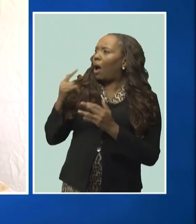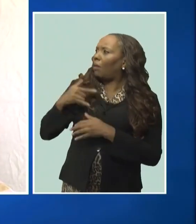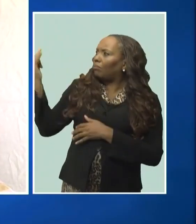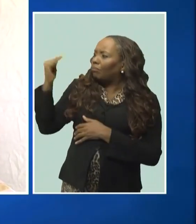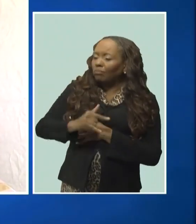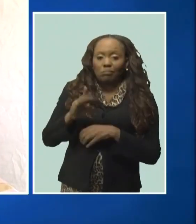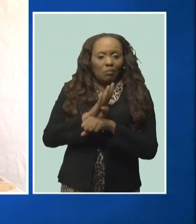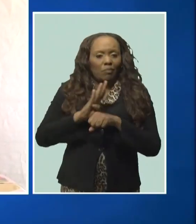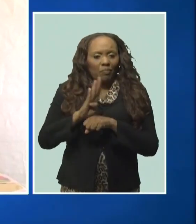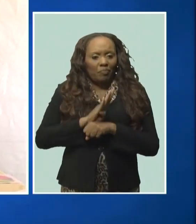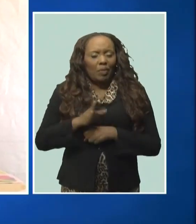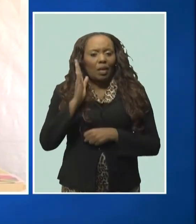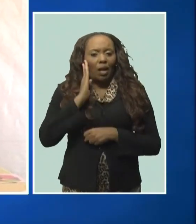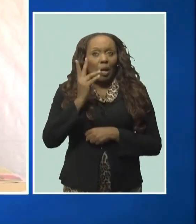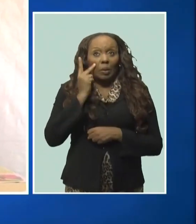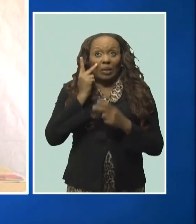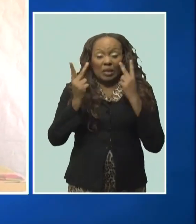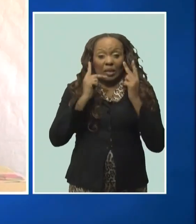say,